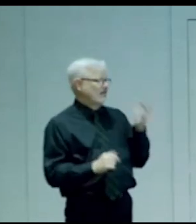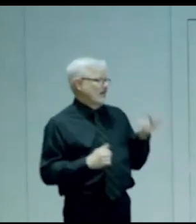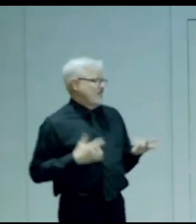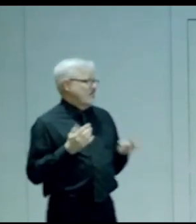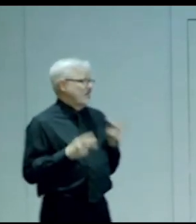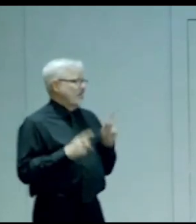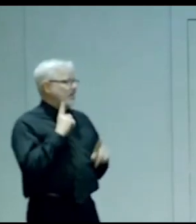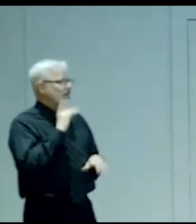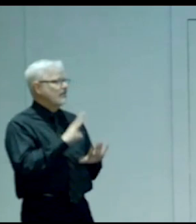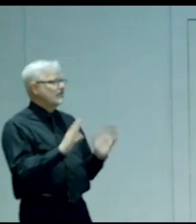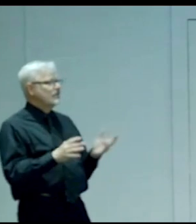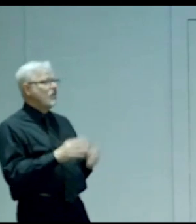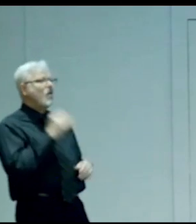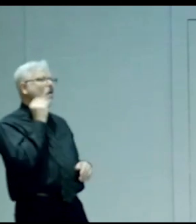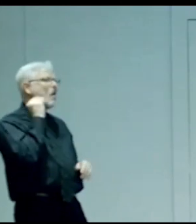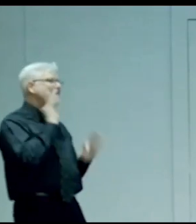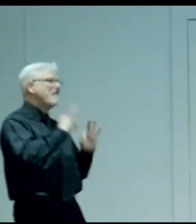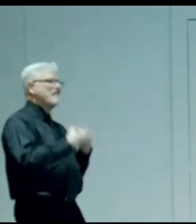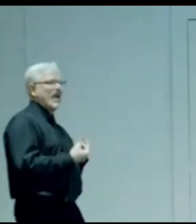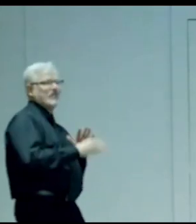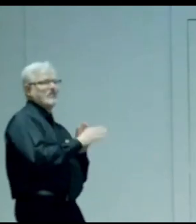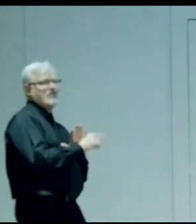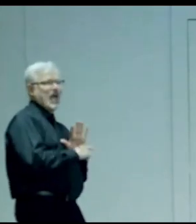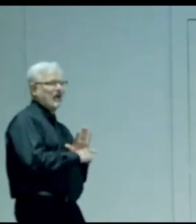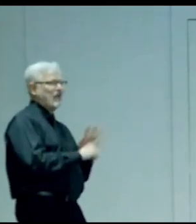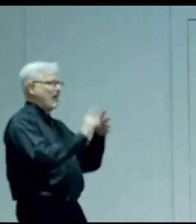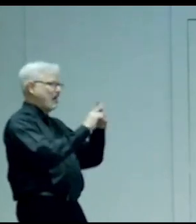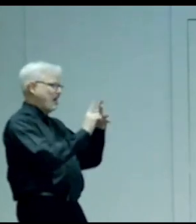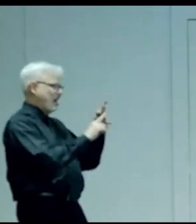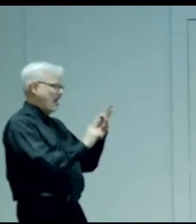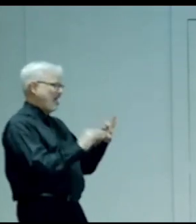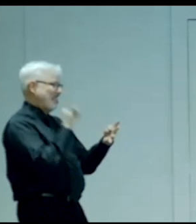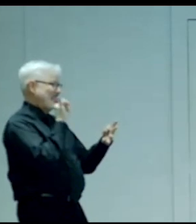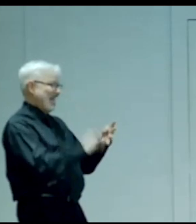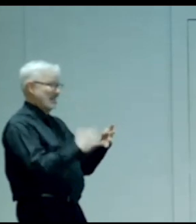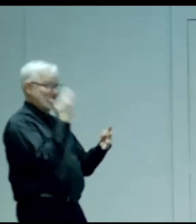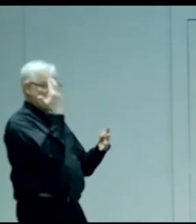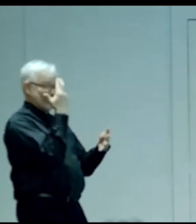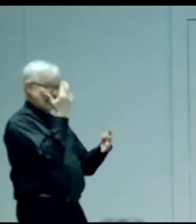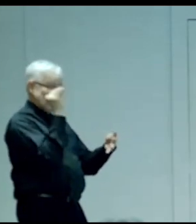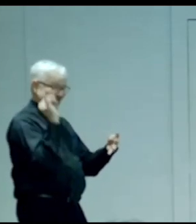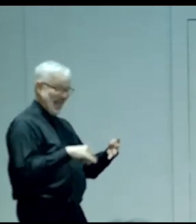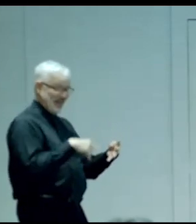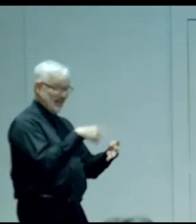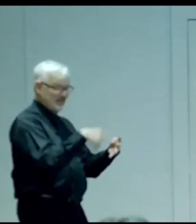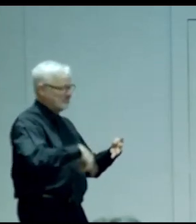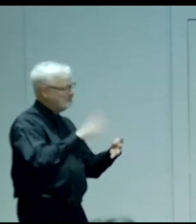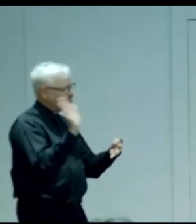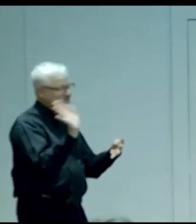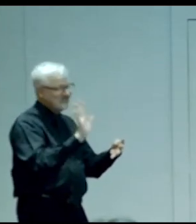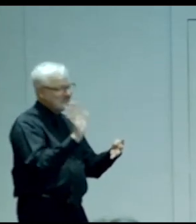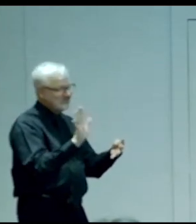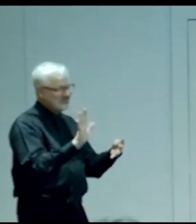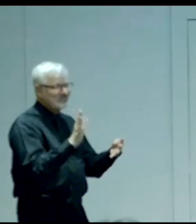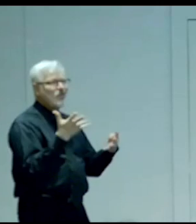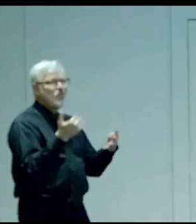think home and family background differences are what is creating these inequalities. But I want to